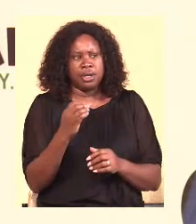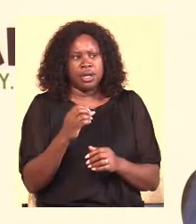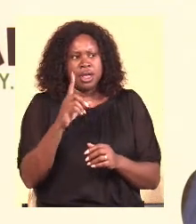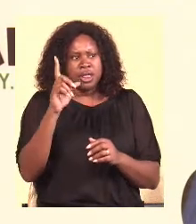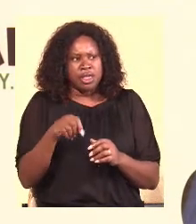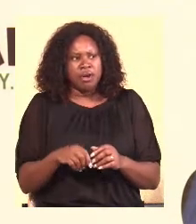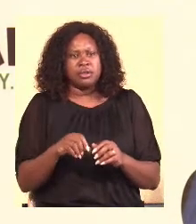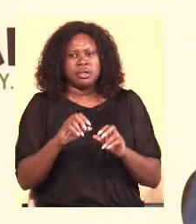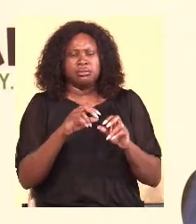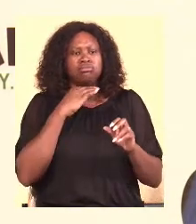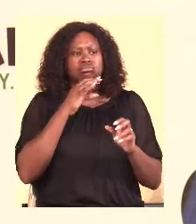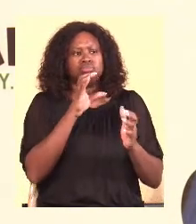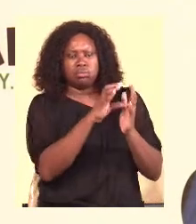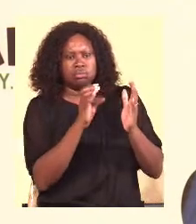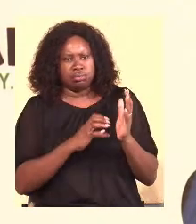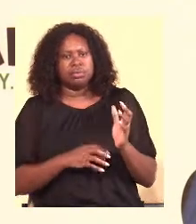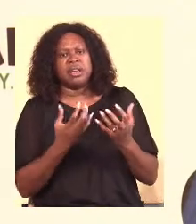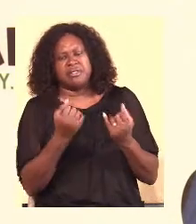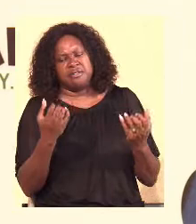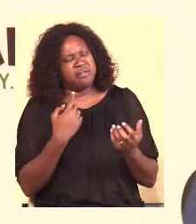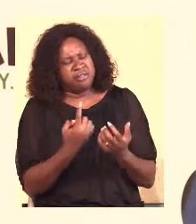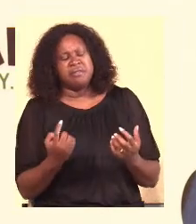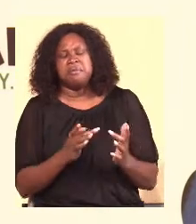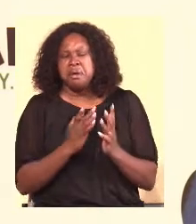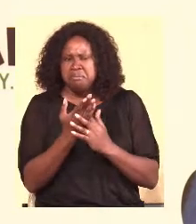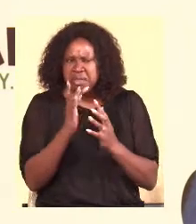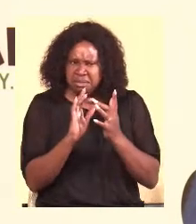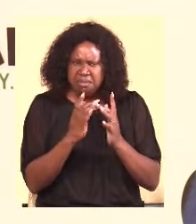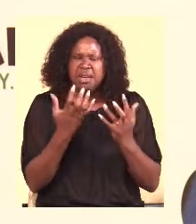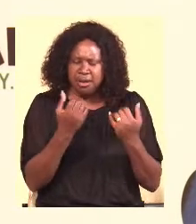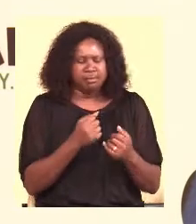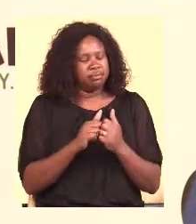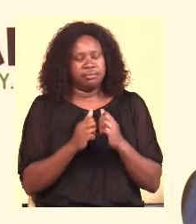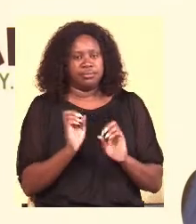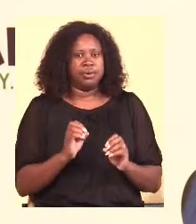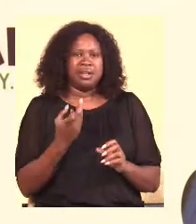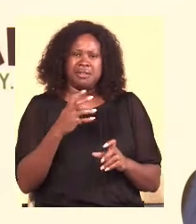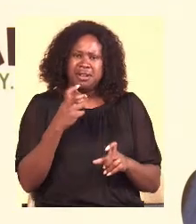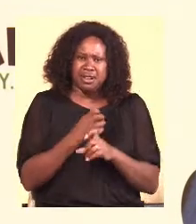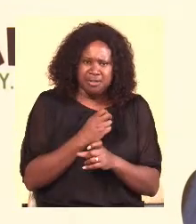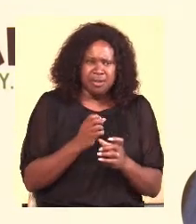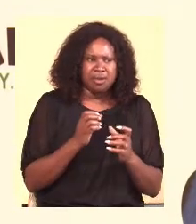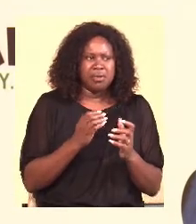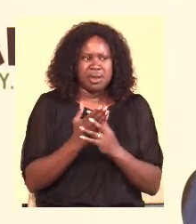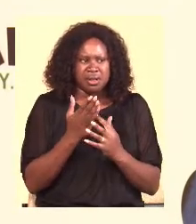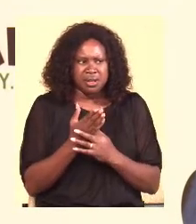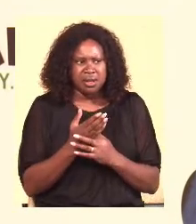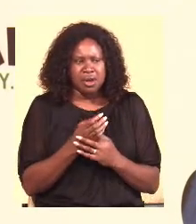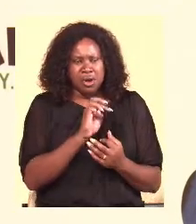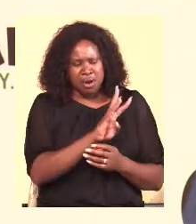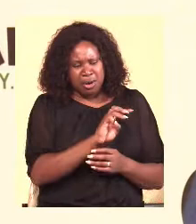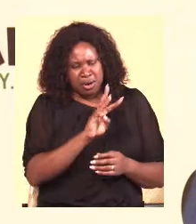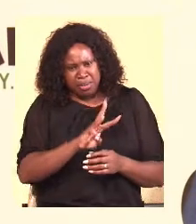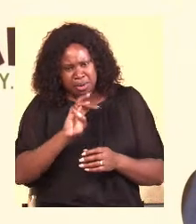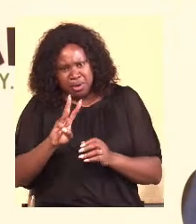articles which are available. You can access them anyway. If you're having some difficulties to access on the website